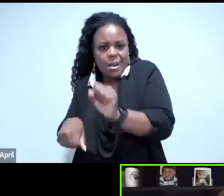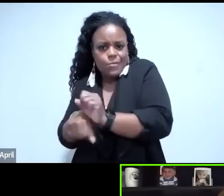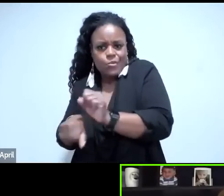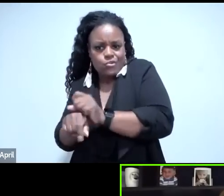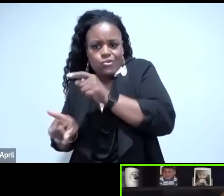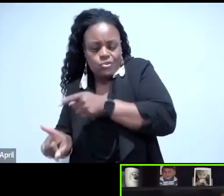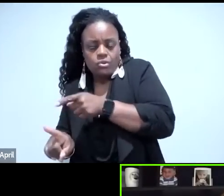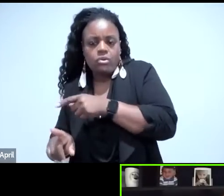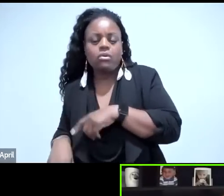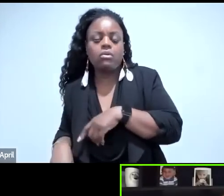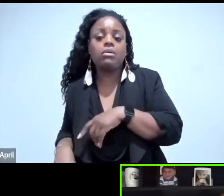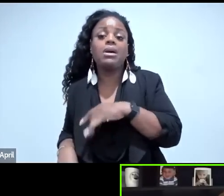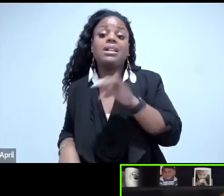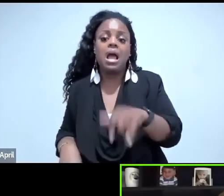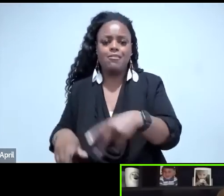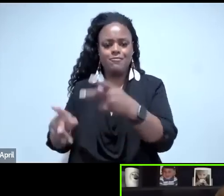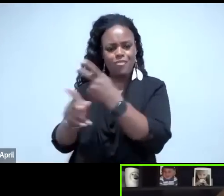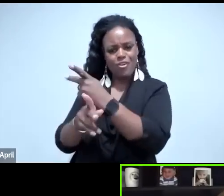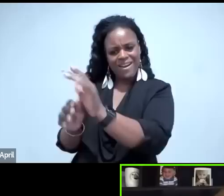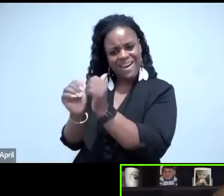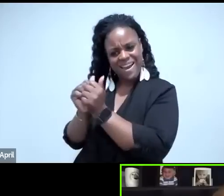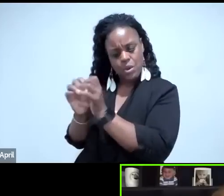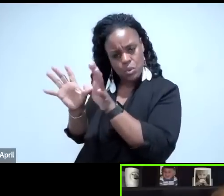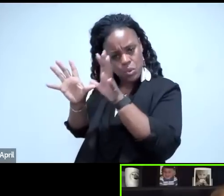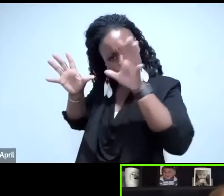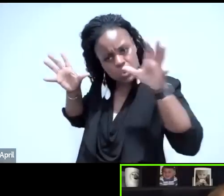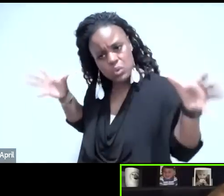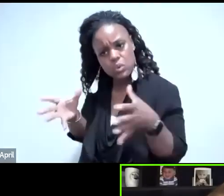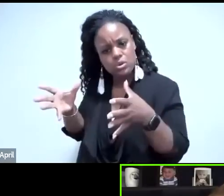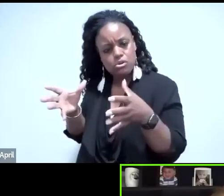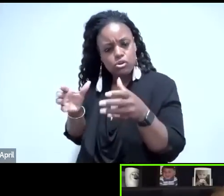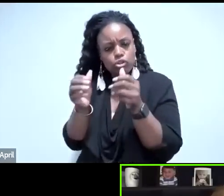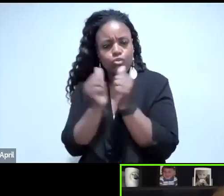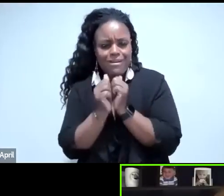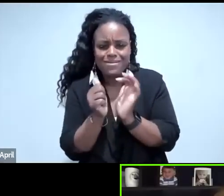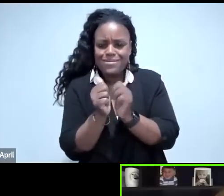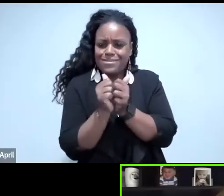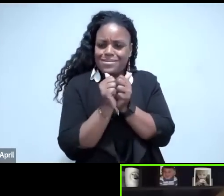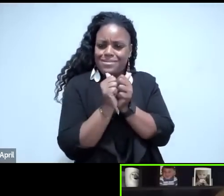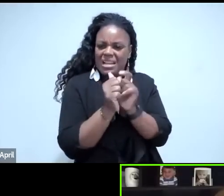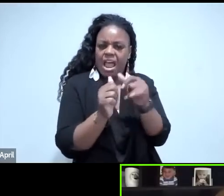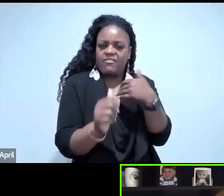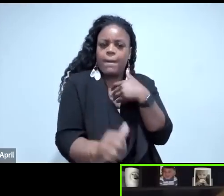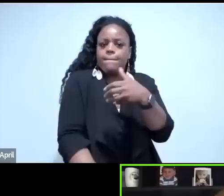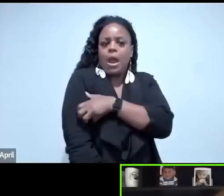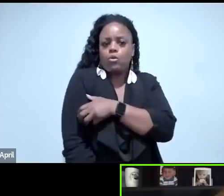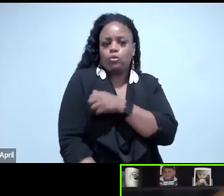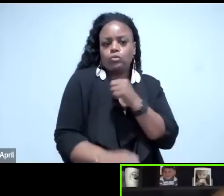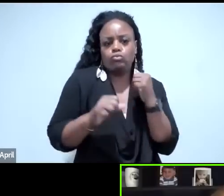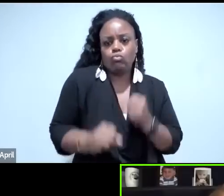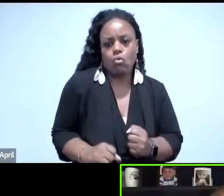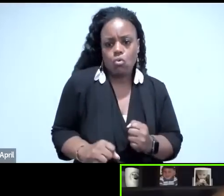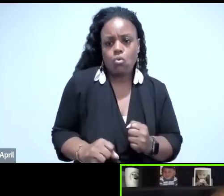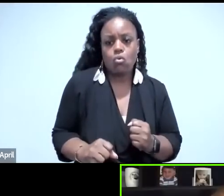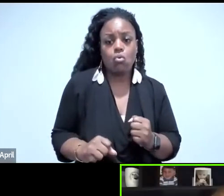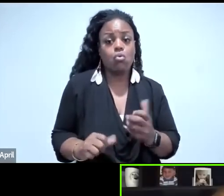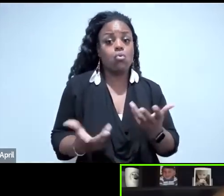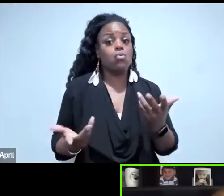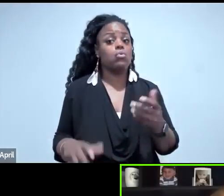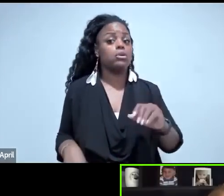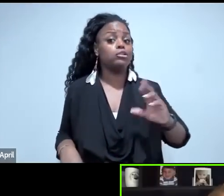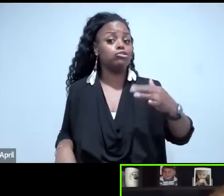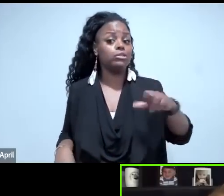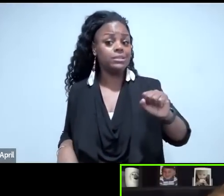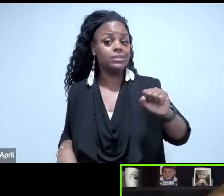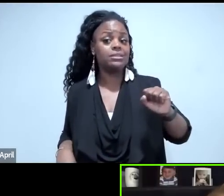one person, to then also be with his incredible organizing committee in Staten Island to take on